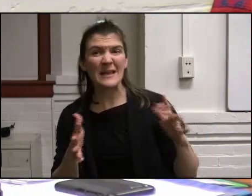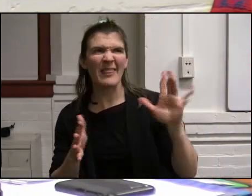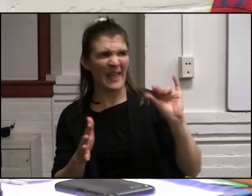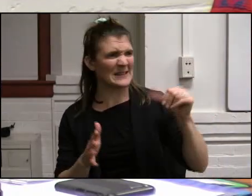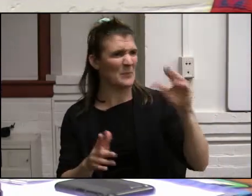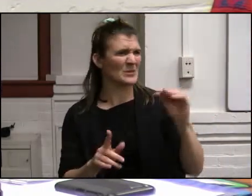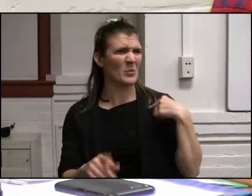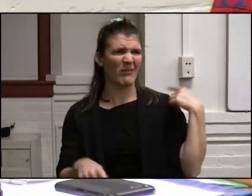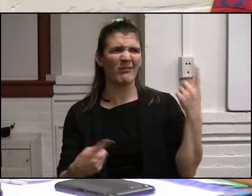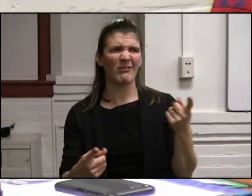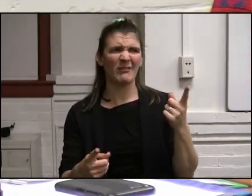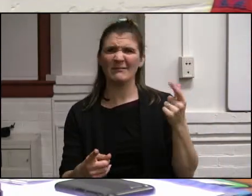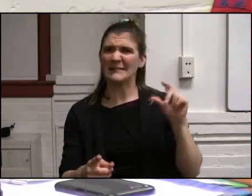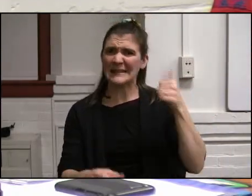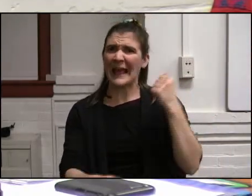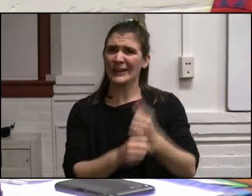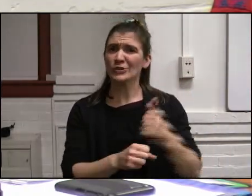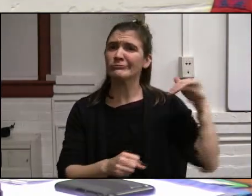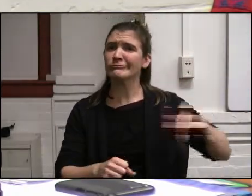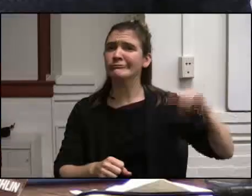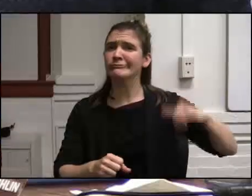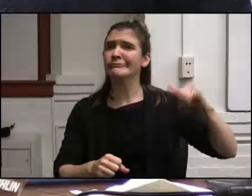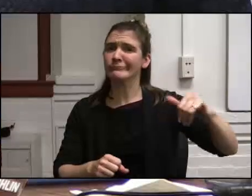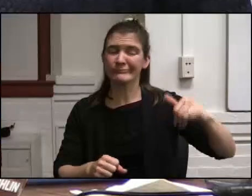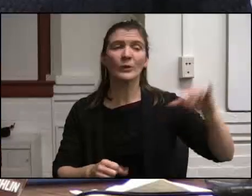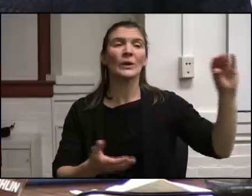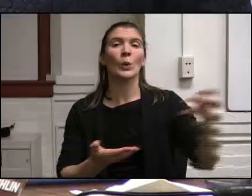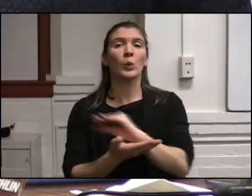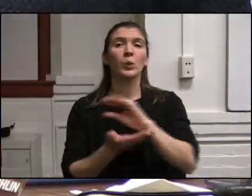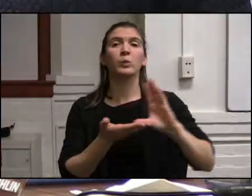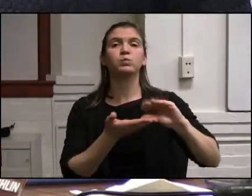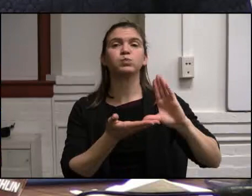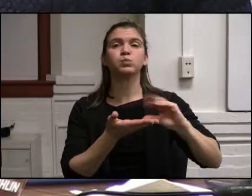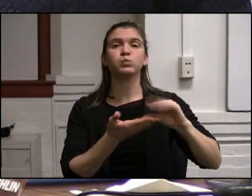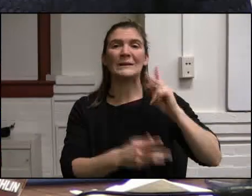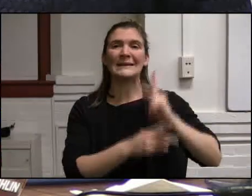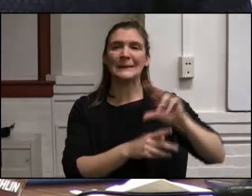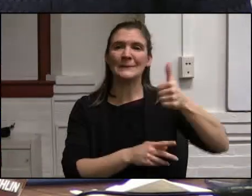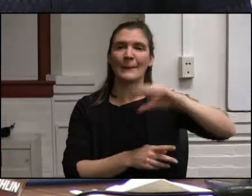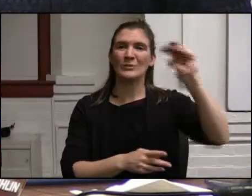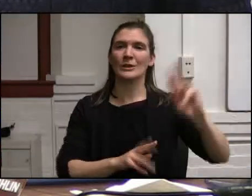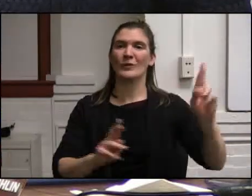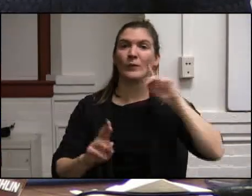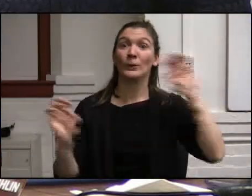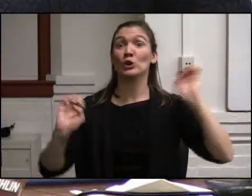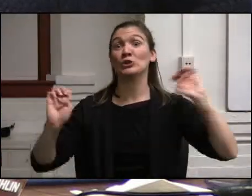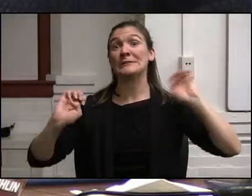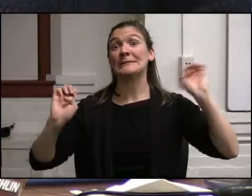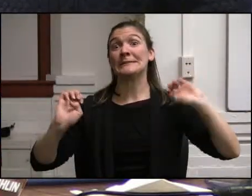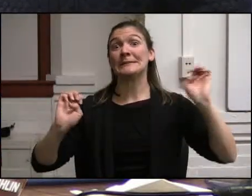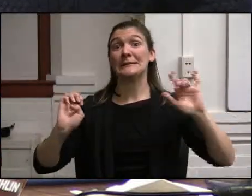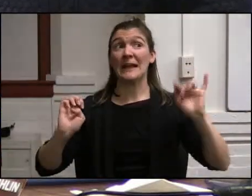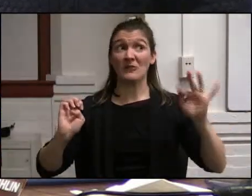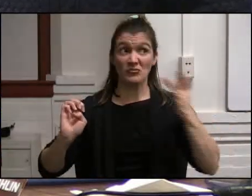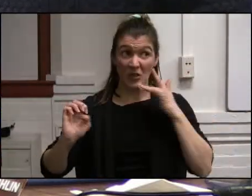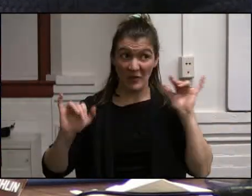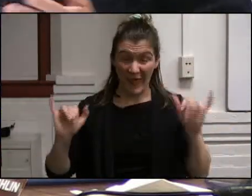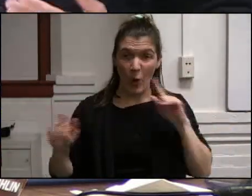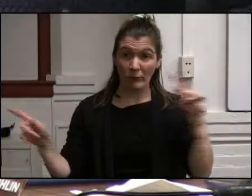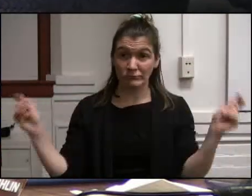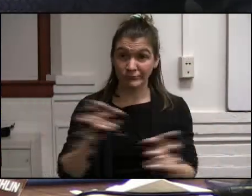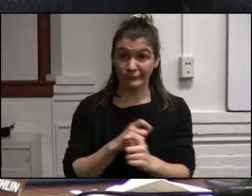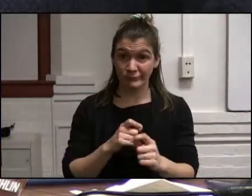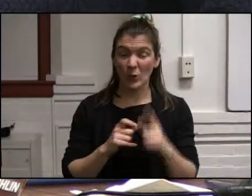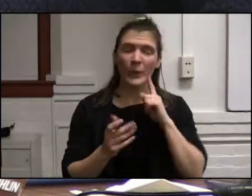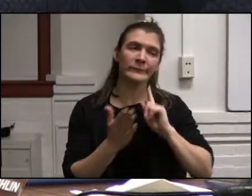for about a decade or so in Brattleboro to see how that relates to best practices and the